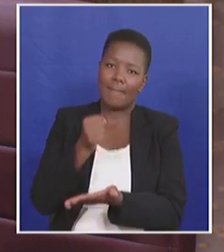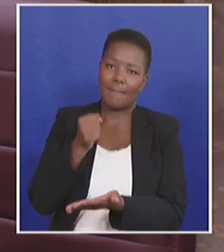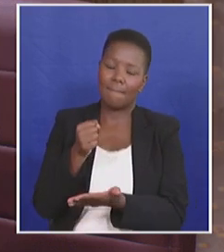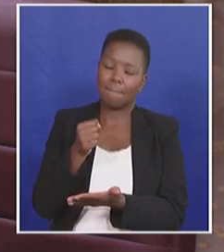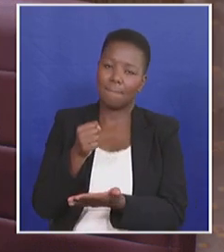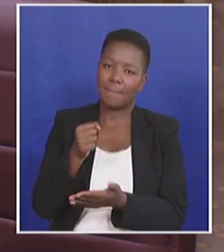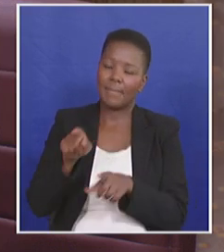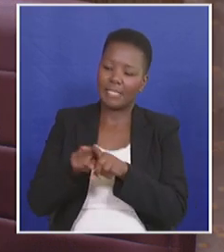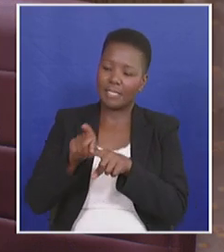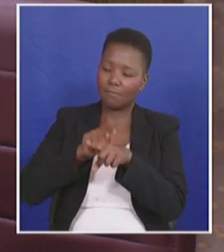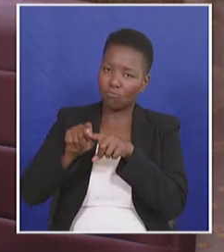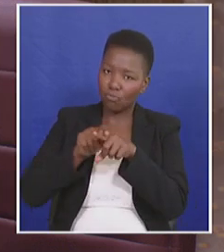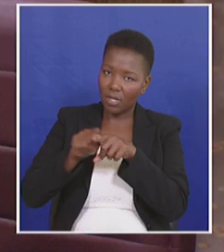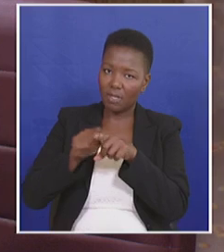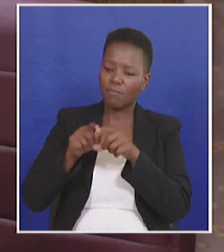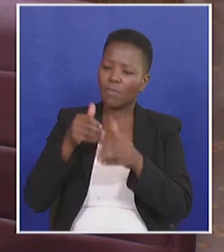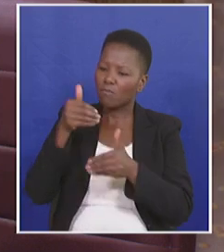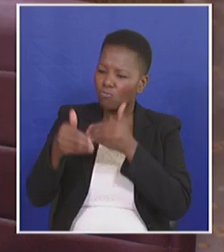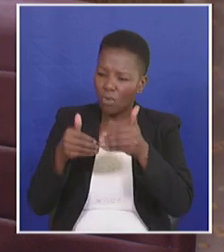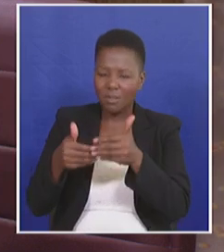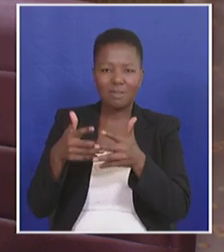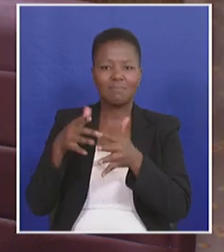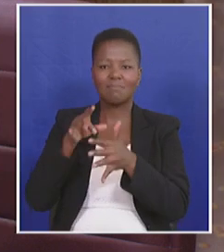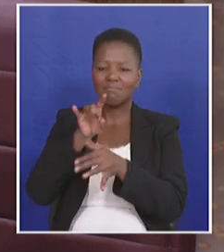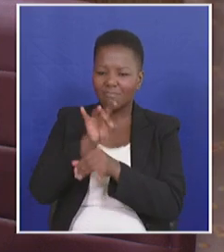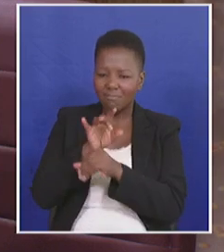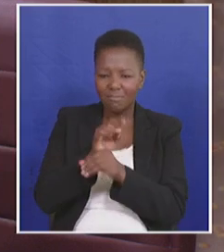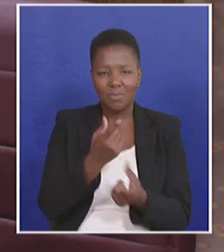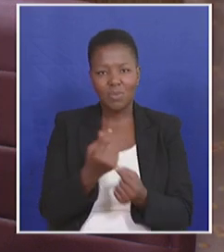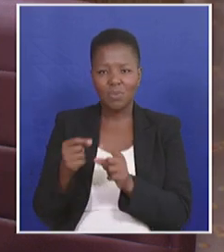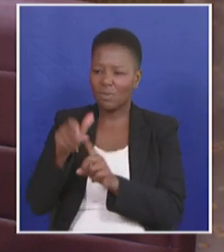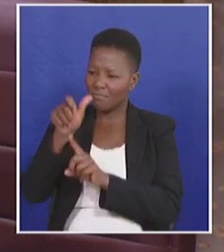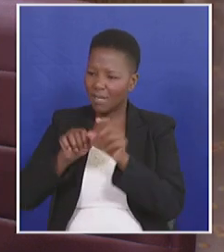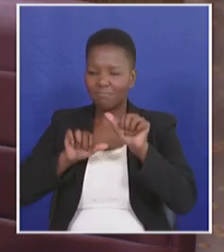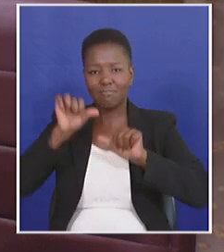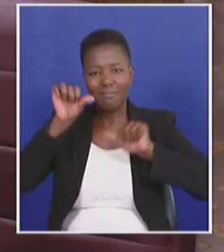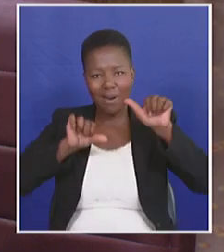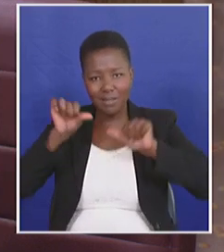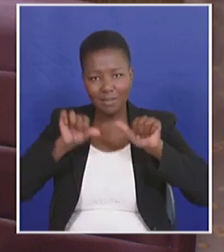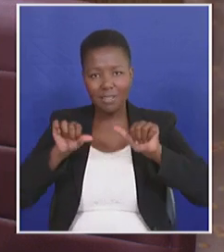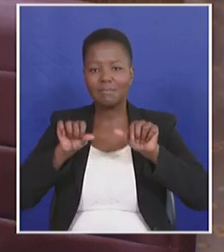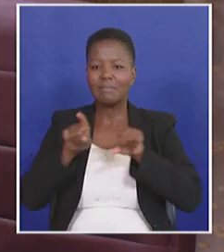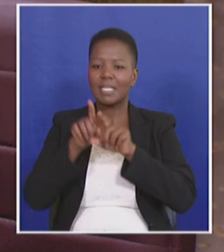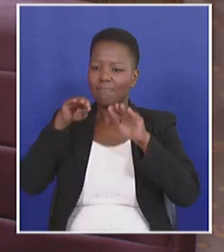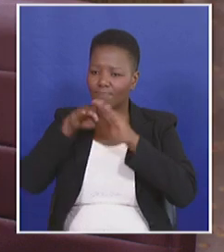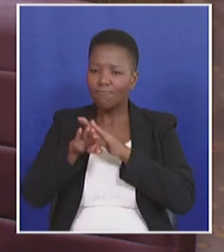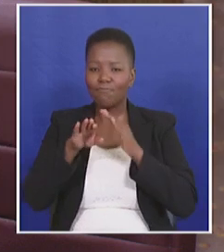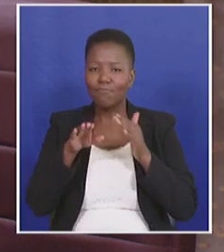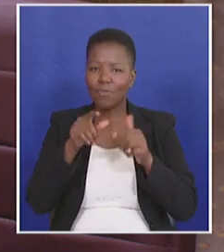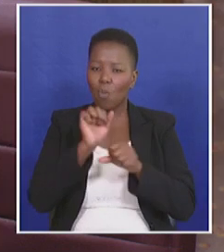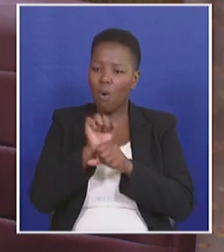training, procedures and directions pertaining to the assessment of persons undergoing practical training,